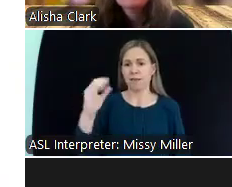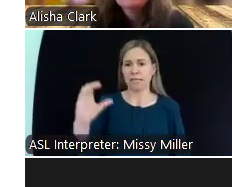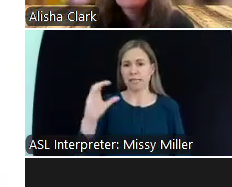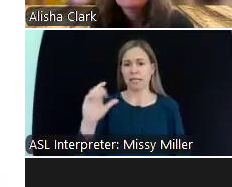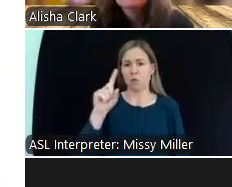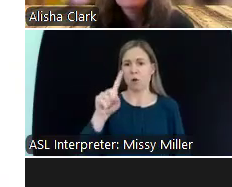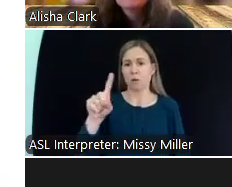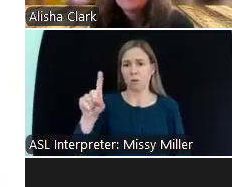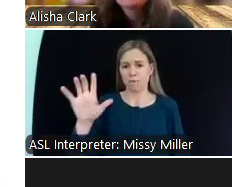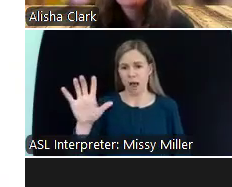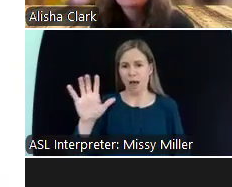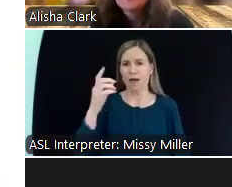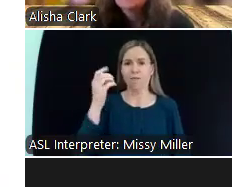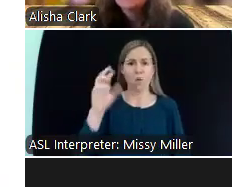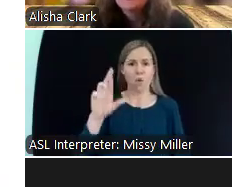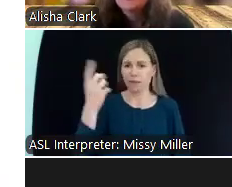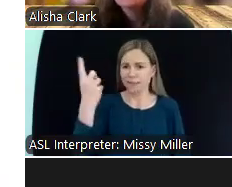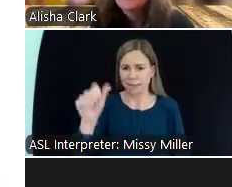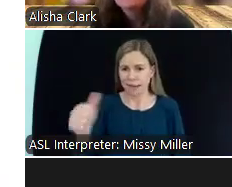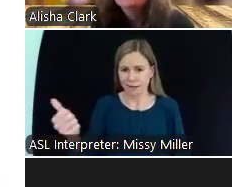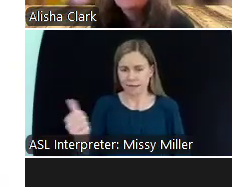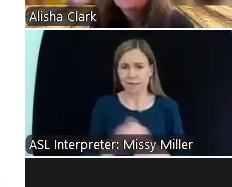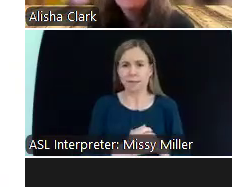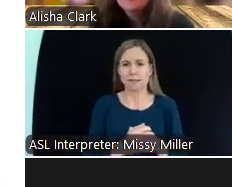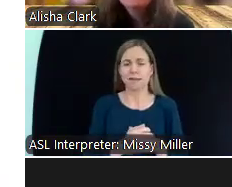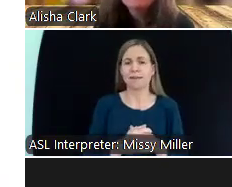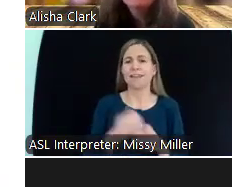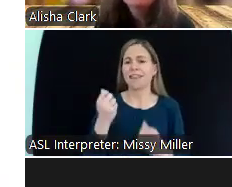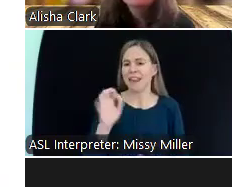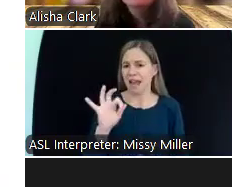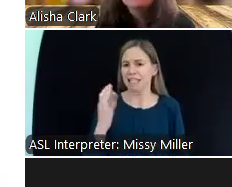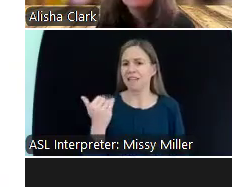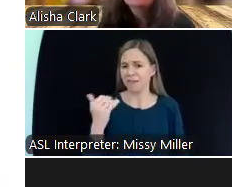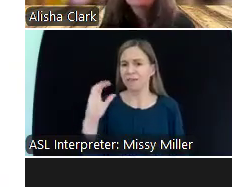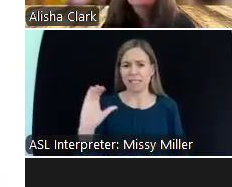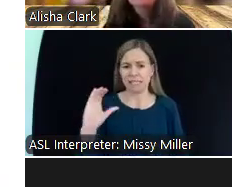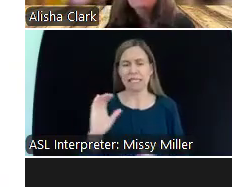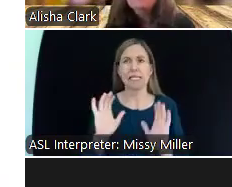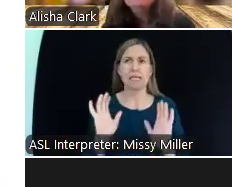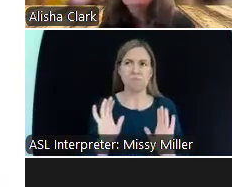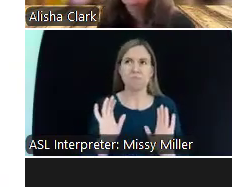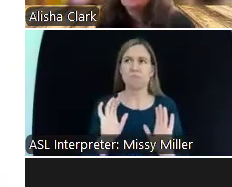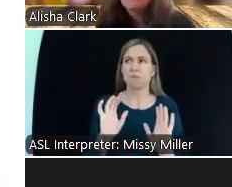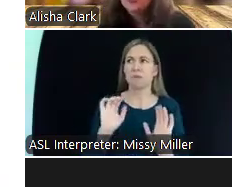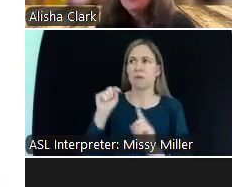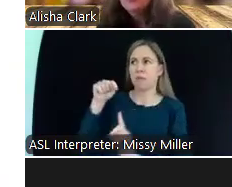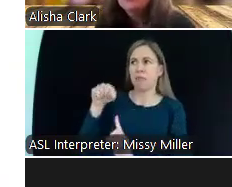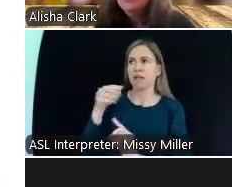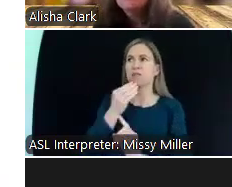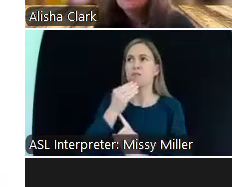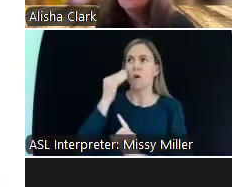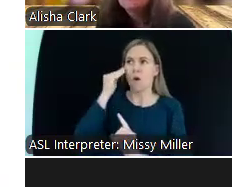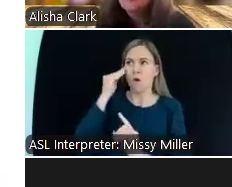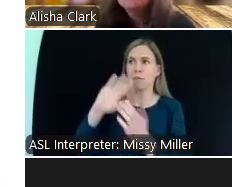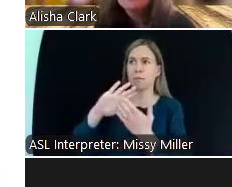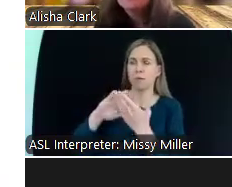1115 or something else? Thanks. Okay. So 1915. So we have, so there's 1915C are the home and community-based